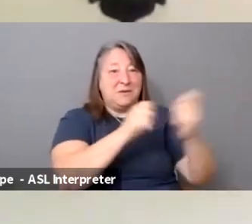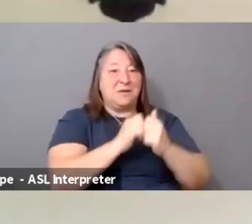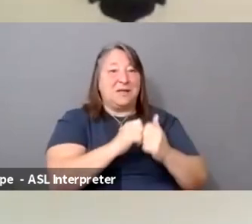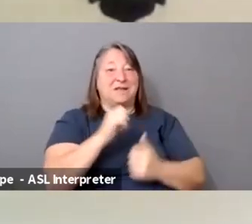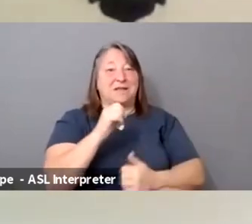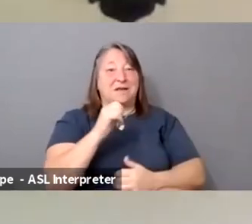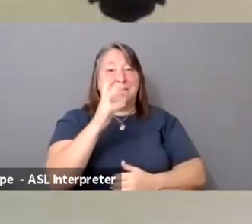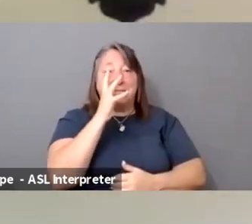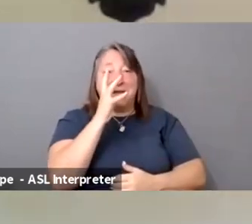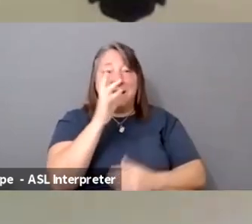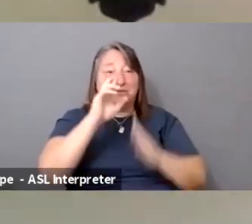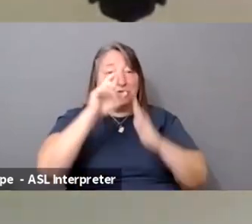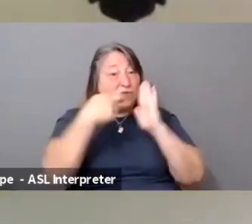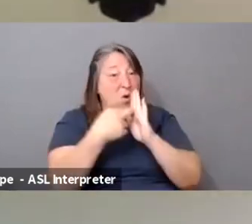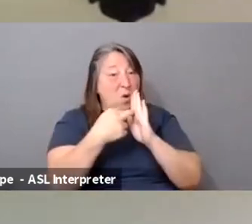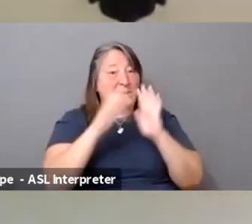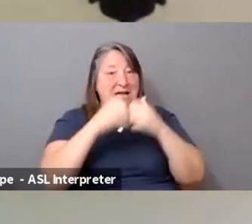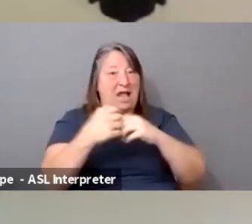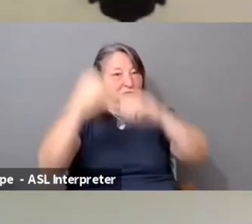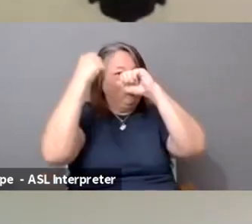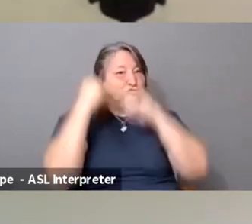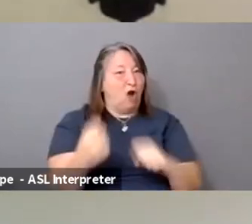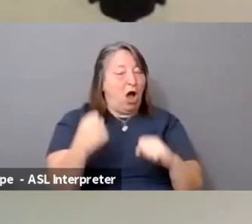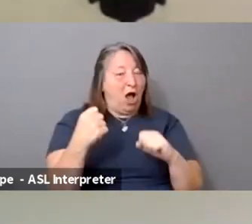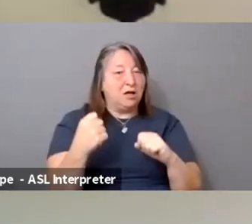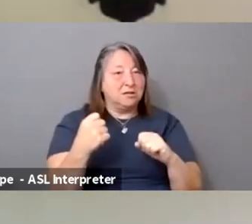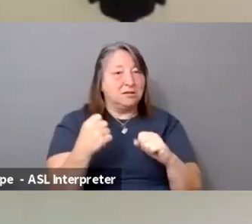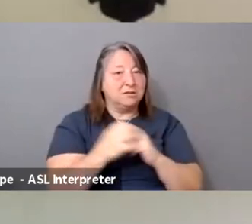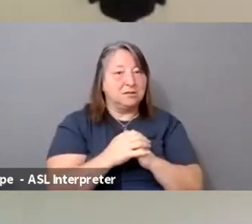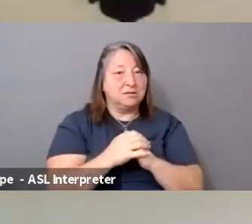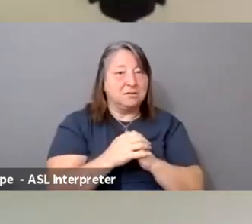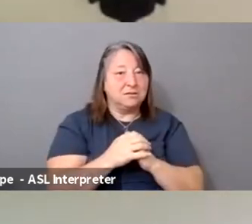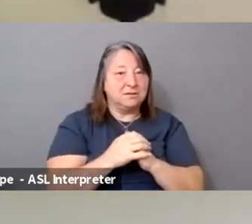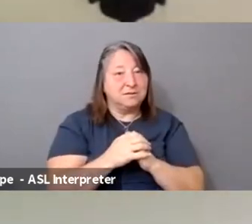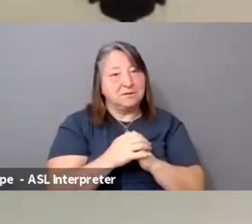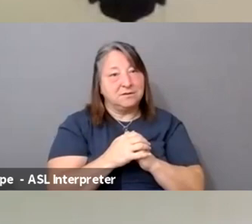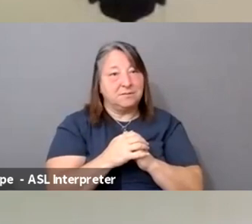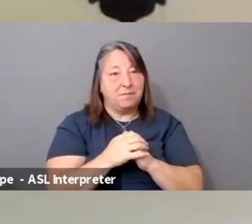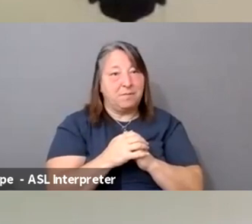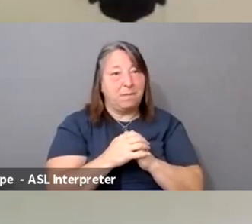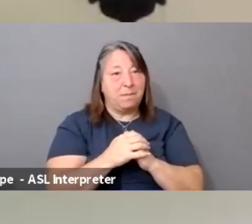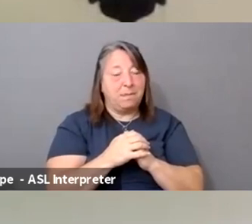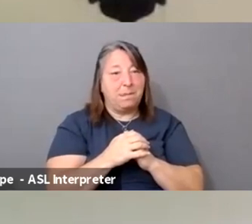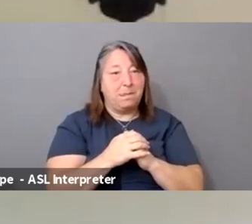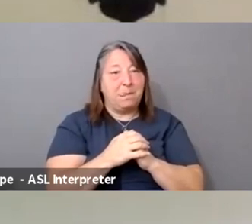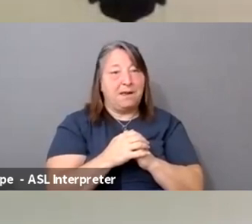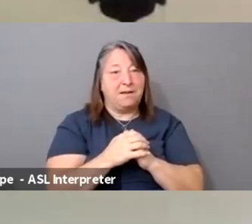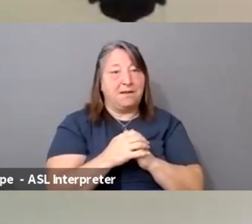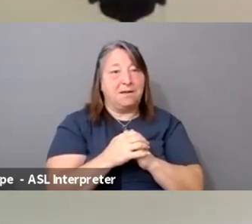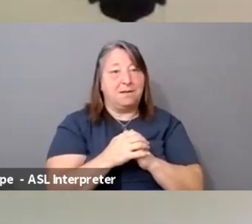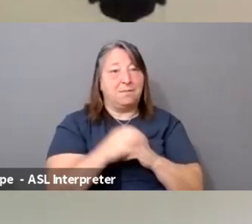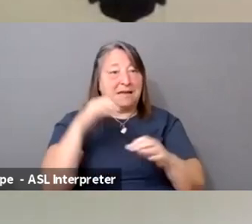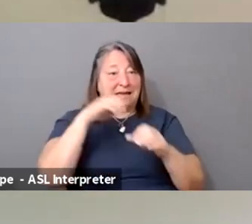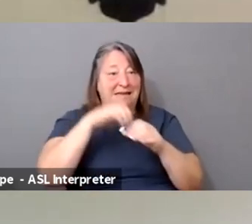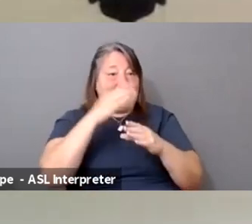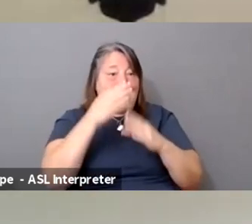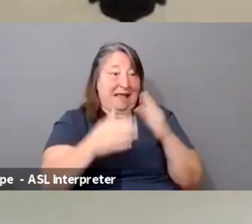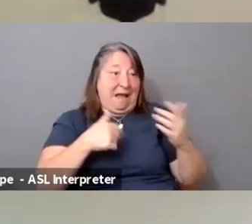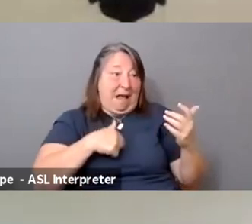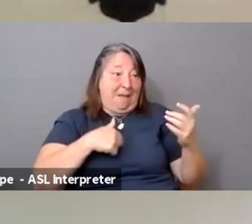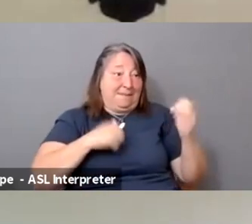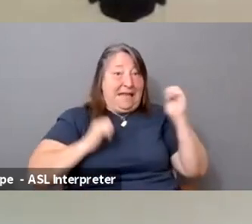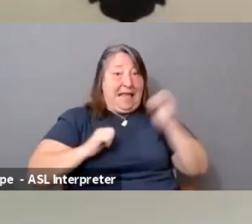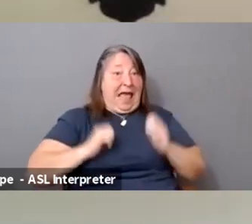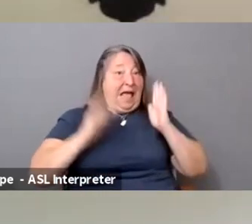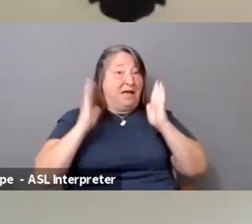how strong she was. And, you know, in the end, you're the actor, so you're not